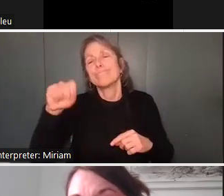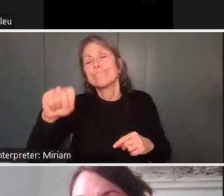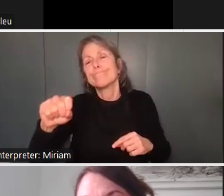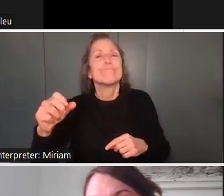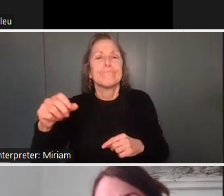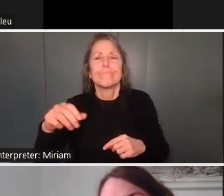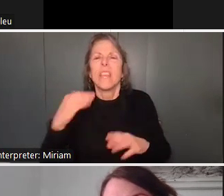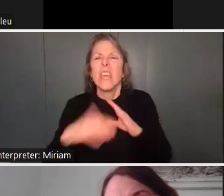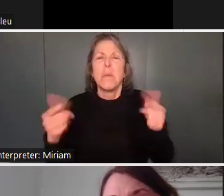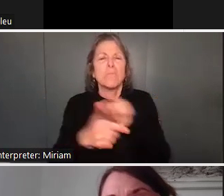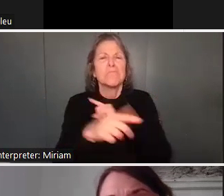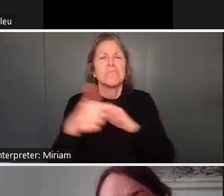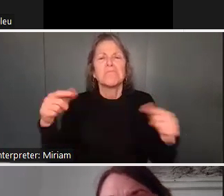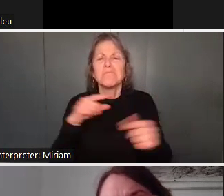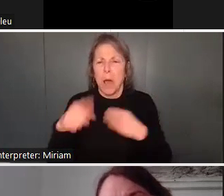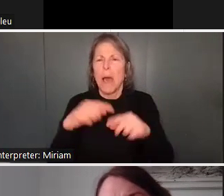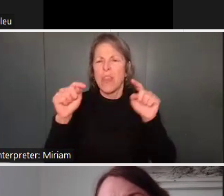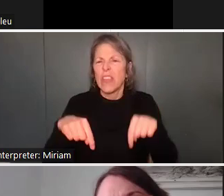let's email about this.